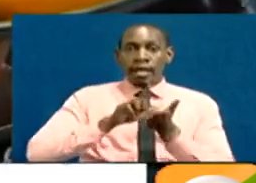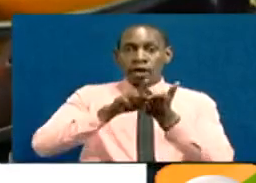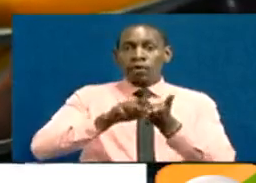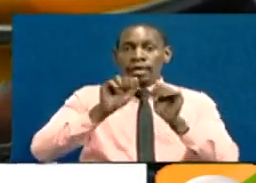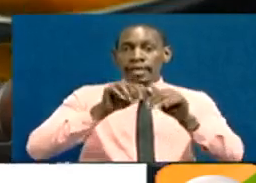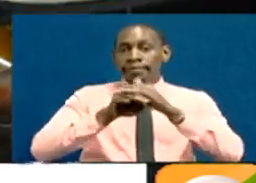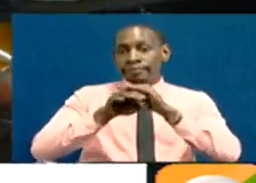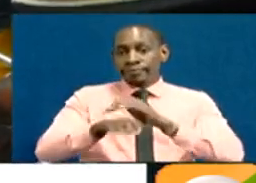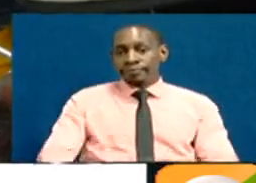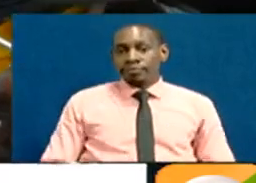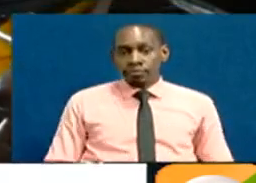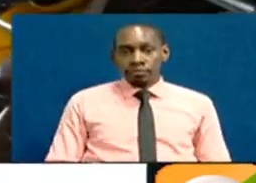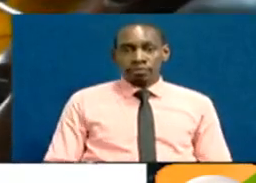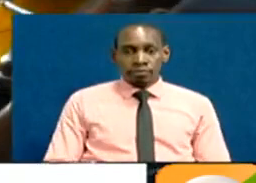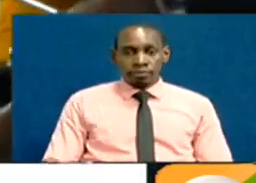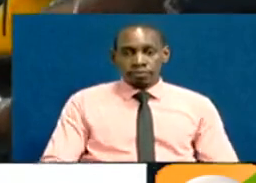financing.